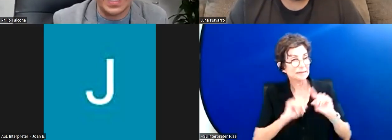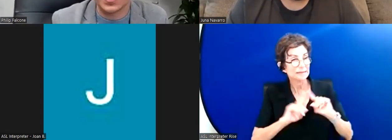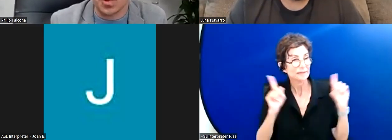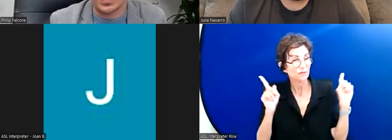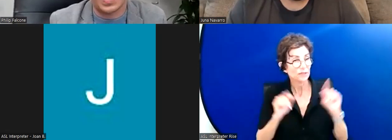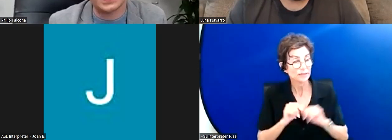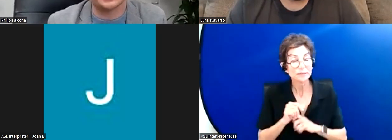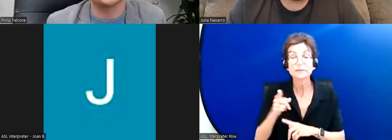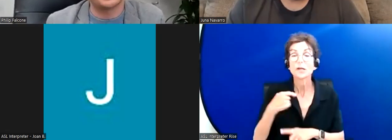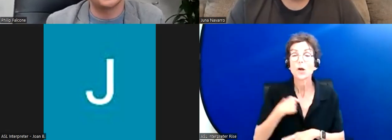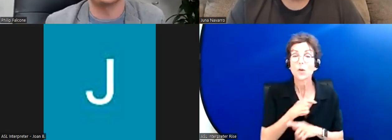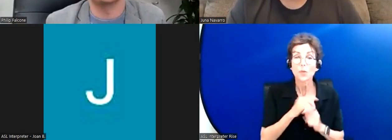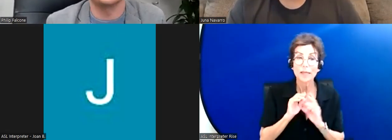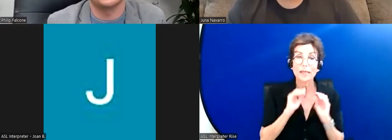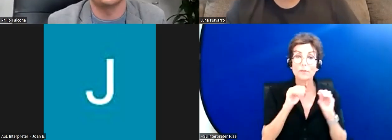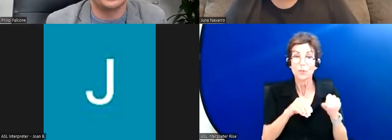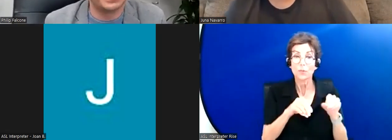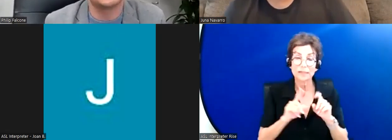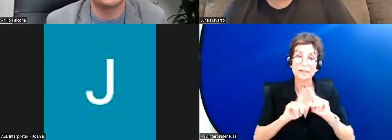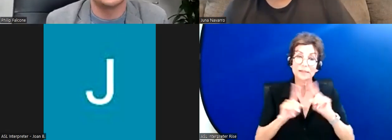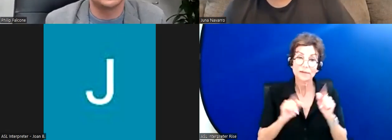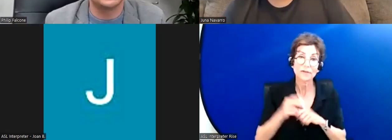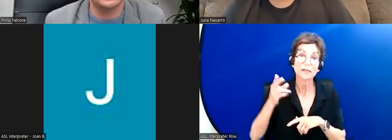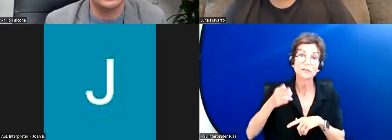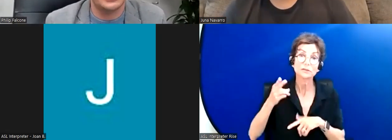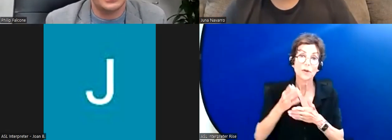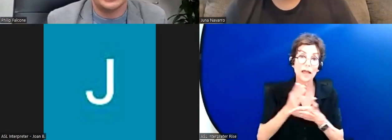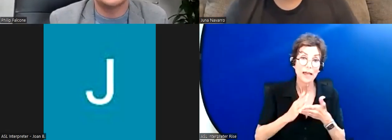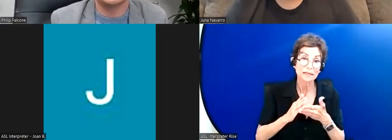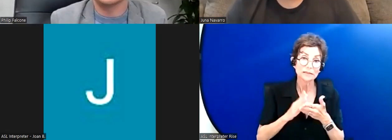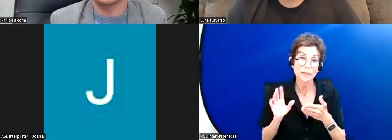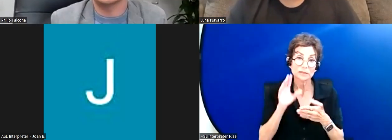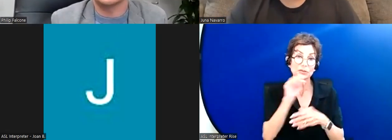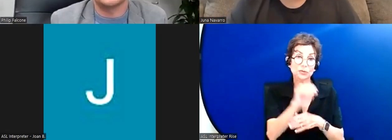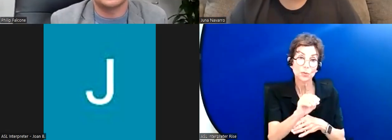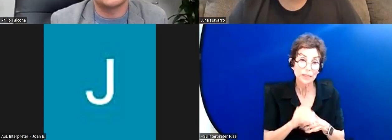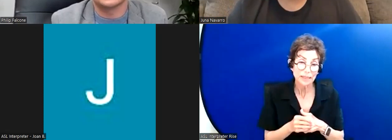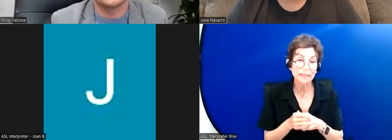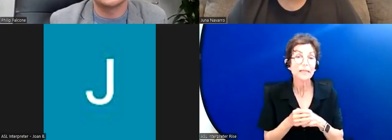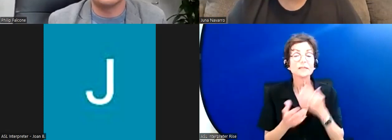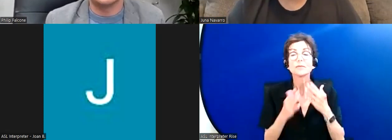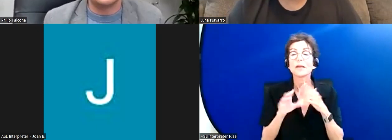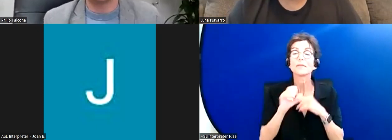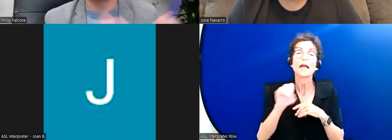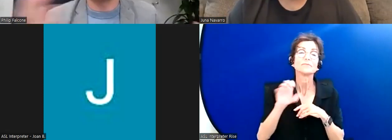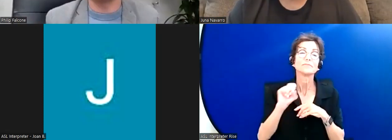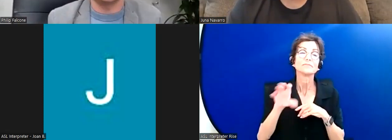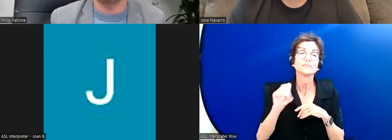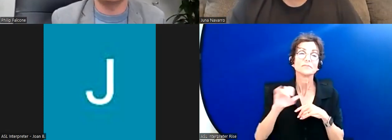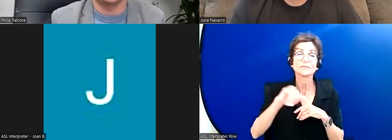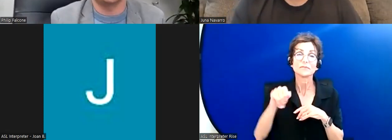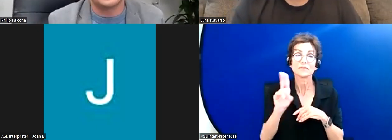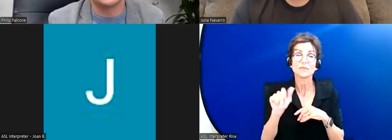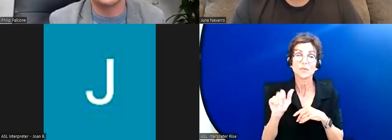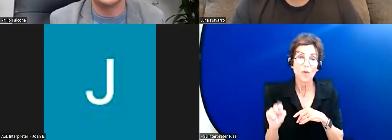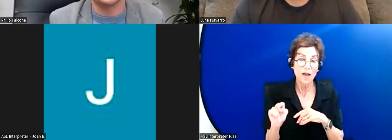different historical aspects of the neighborhood that we want to be included. And I think I sent them maybe like 6 or 7. Doesn't mean all 6 or 7